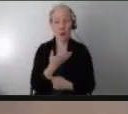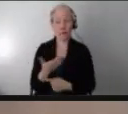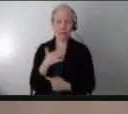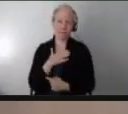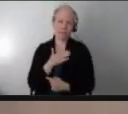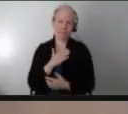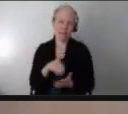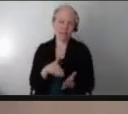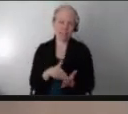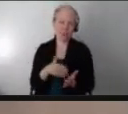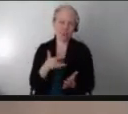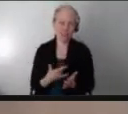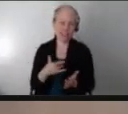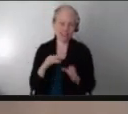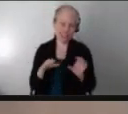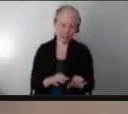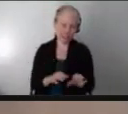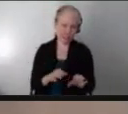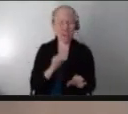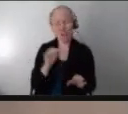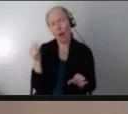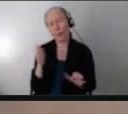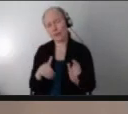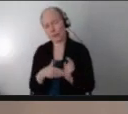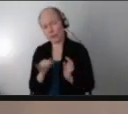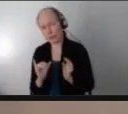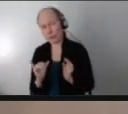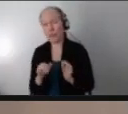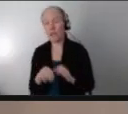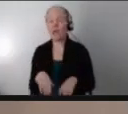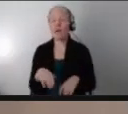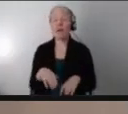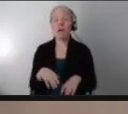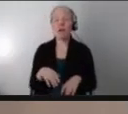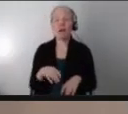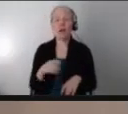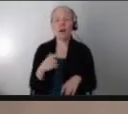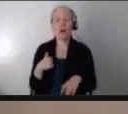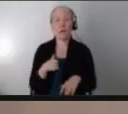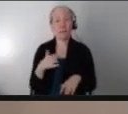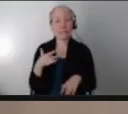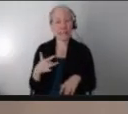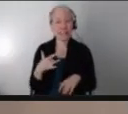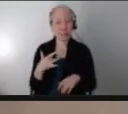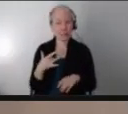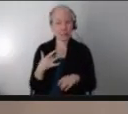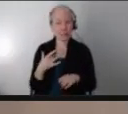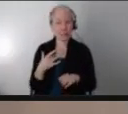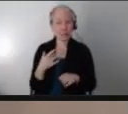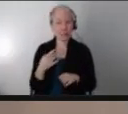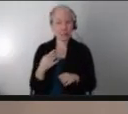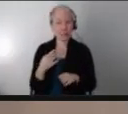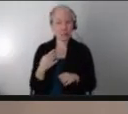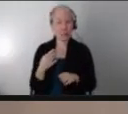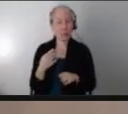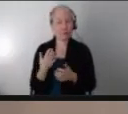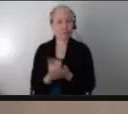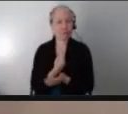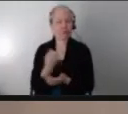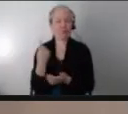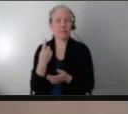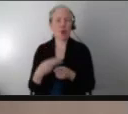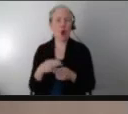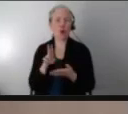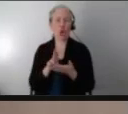and then at other centers as well is to use what we call university envoys. And so we